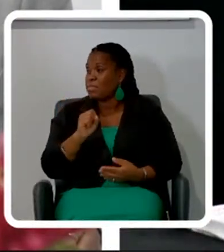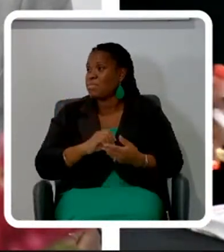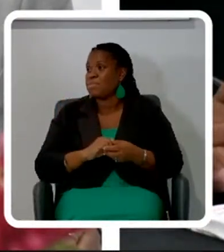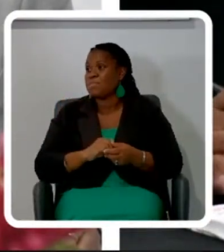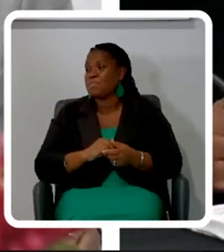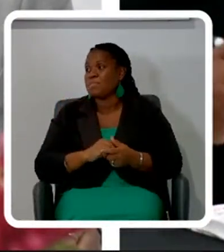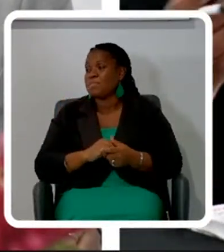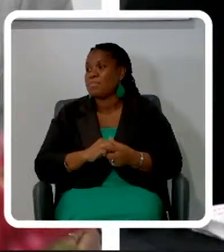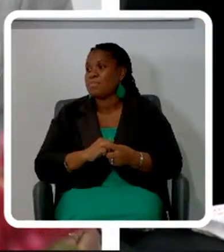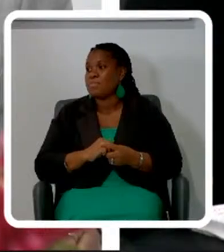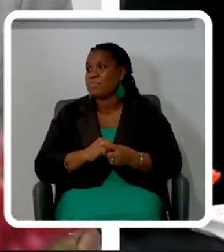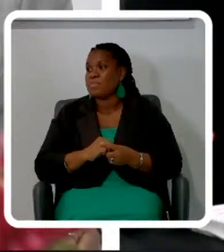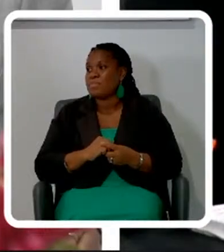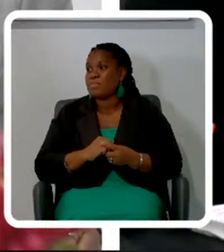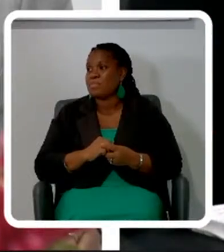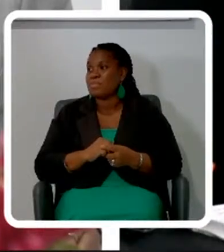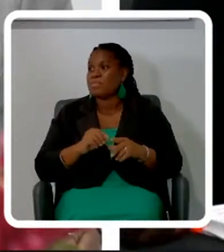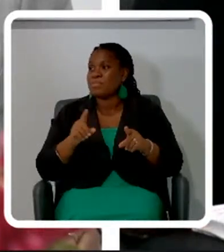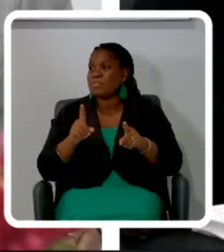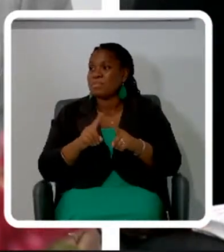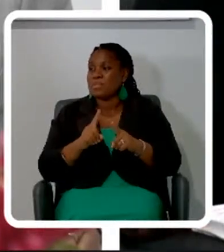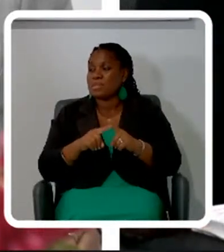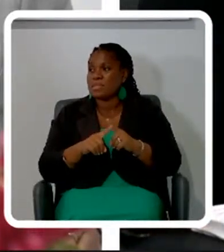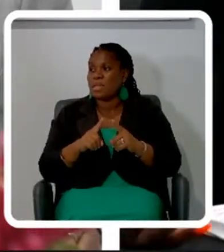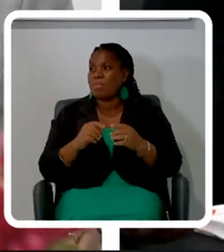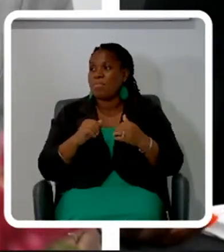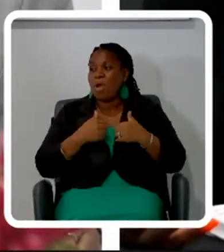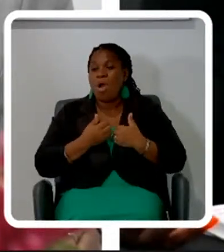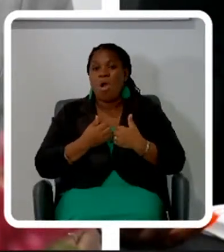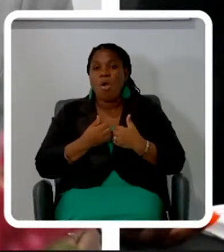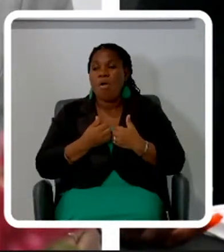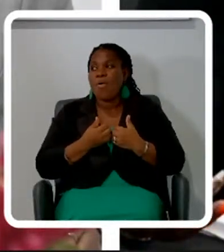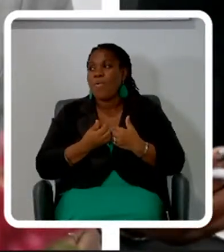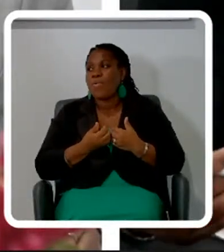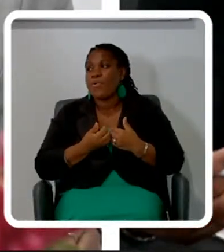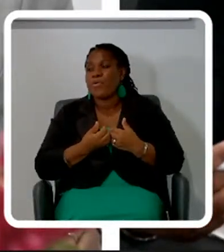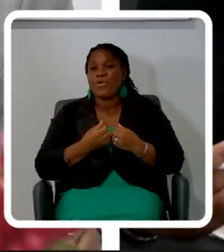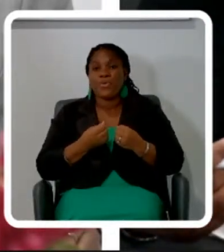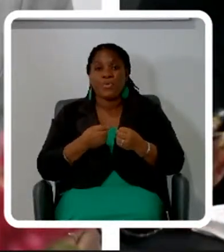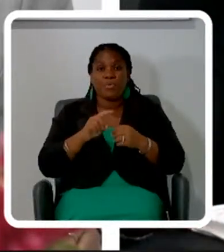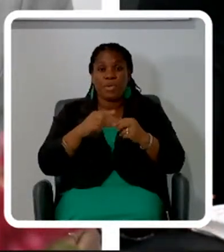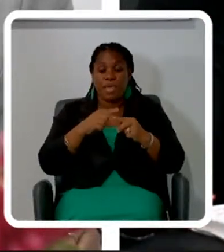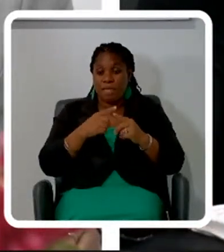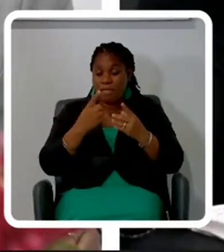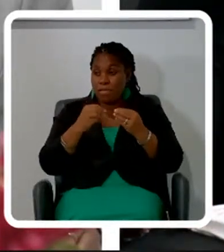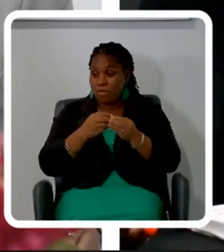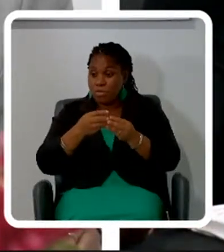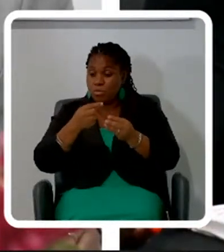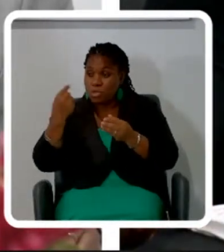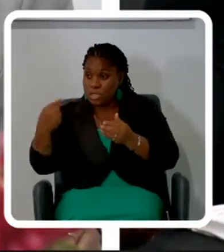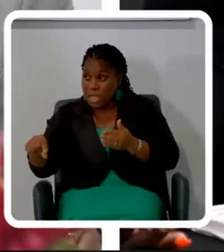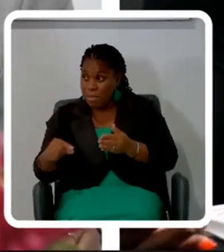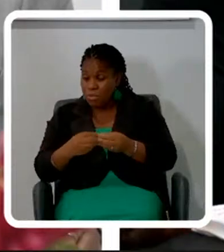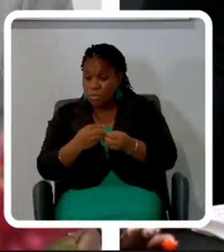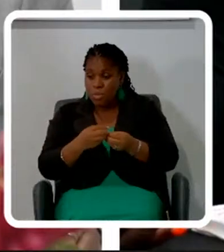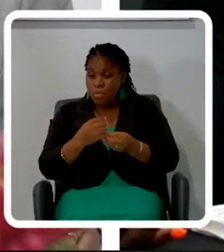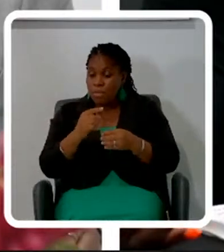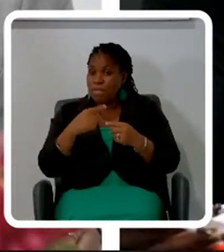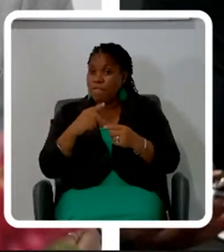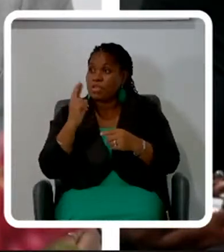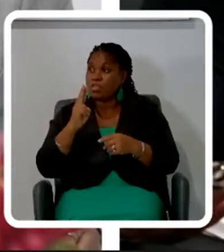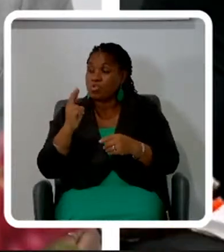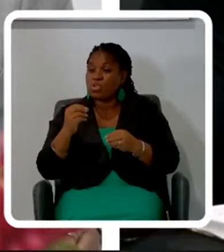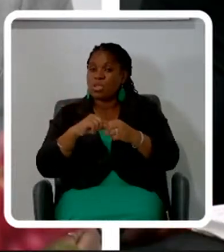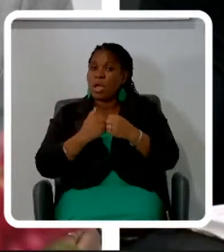how that works. And we also have the improper disposal of antibiotics. So we may have issues, not necessarily here, but in